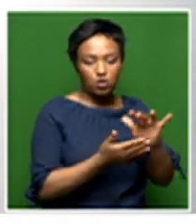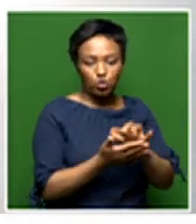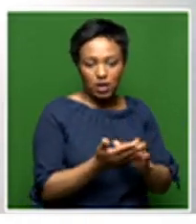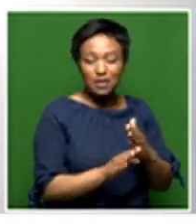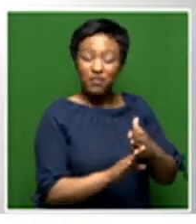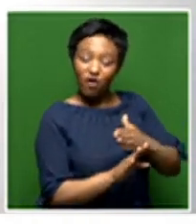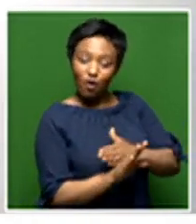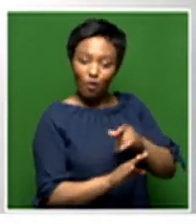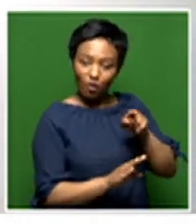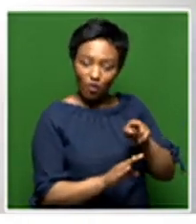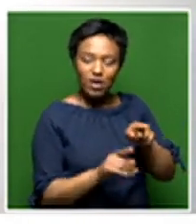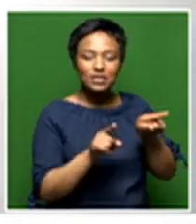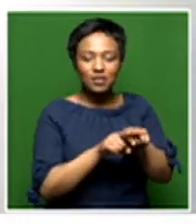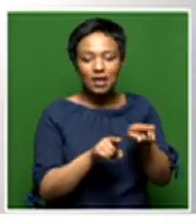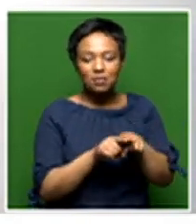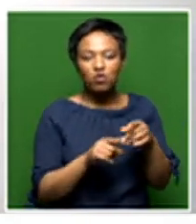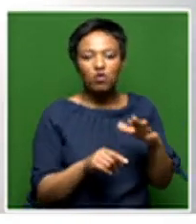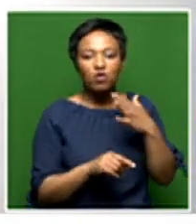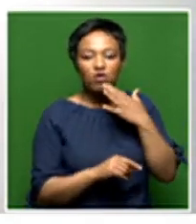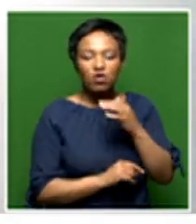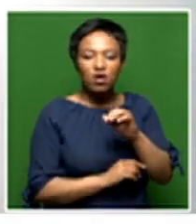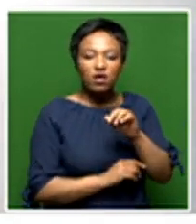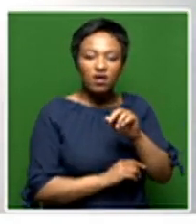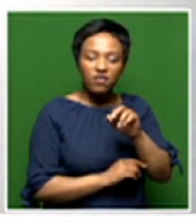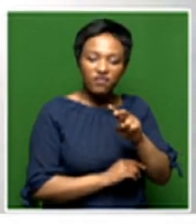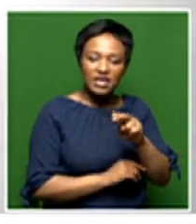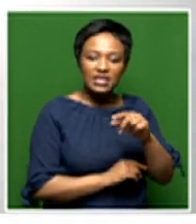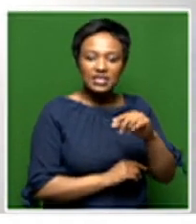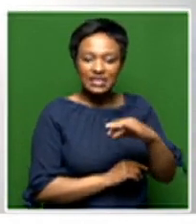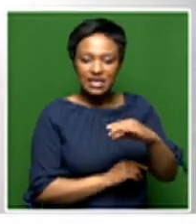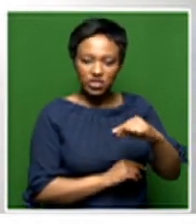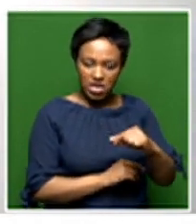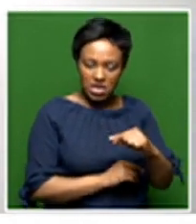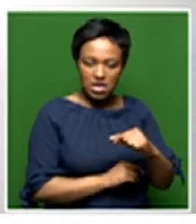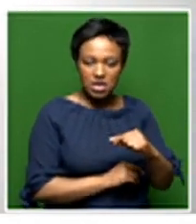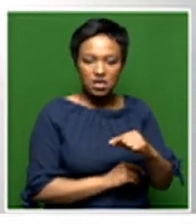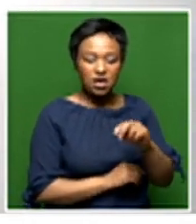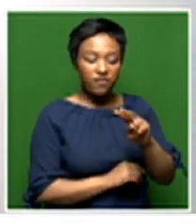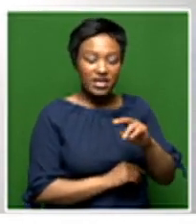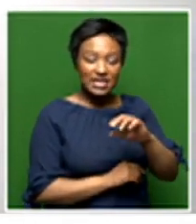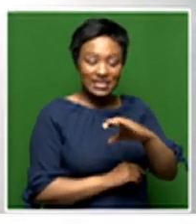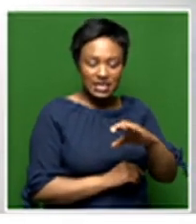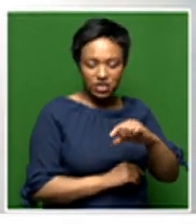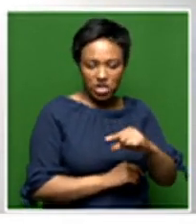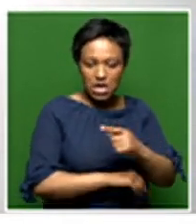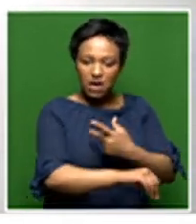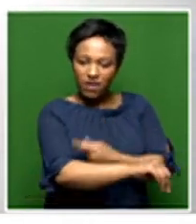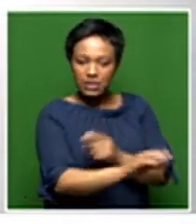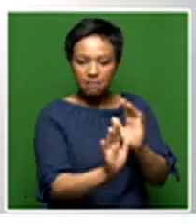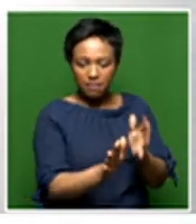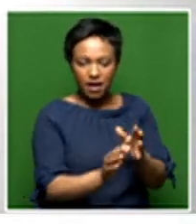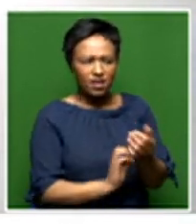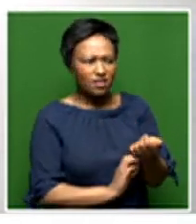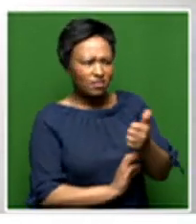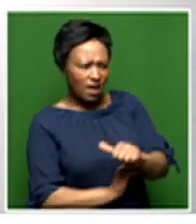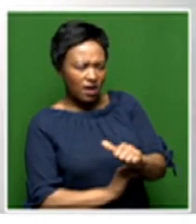had the same thing with the BCG vaccination. Yeah. And not only BCG vaccination, there